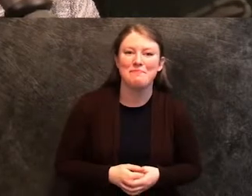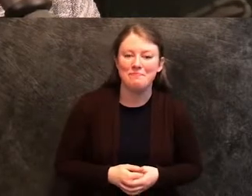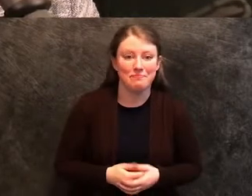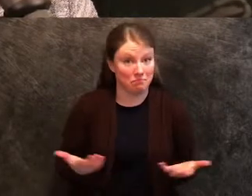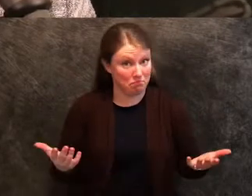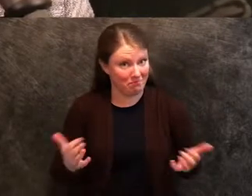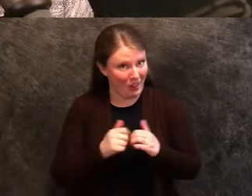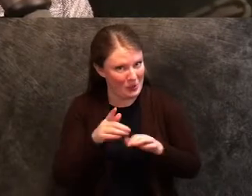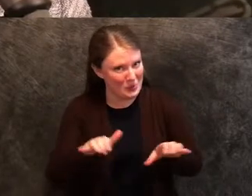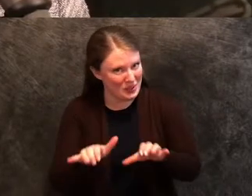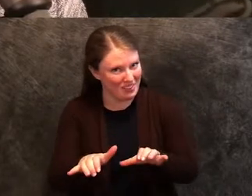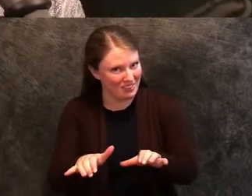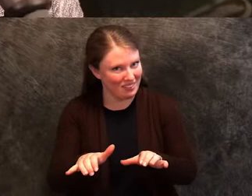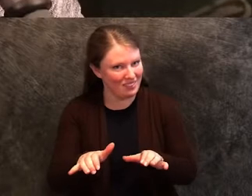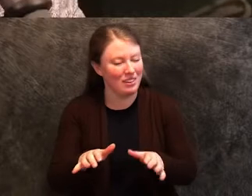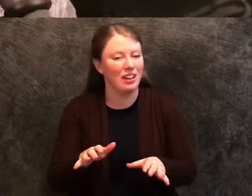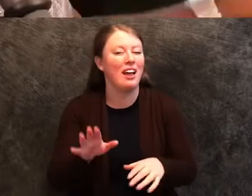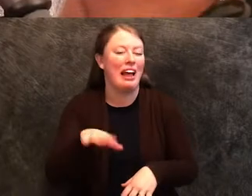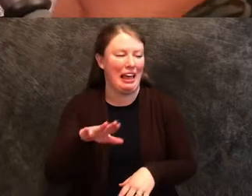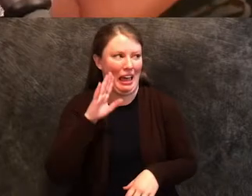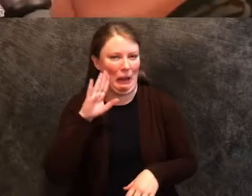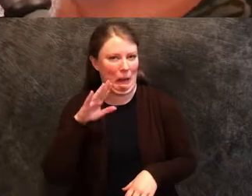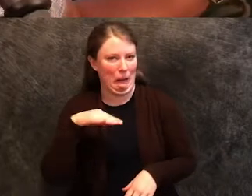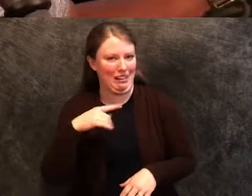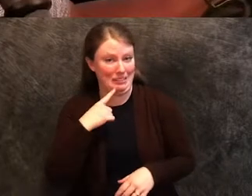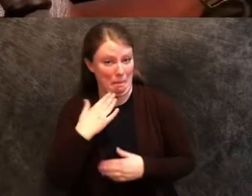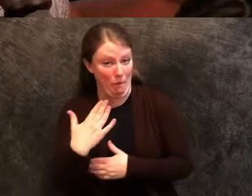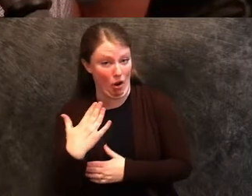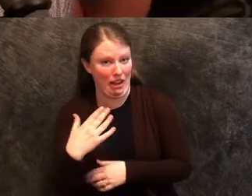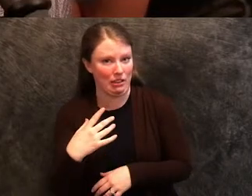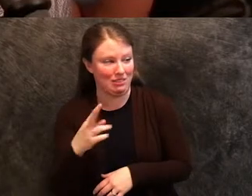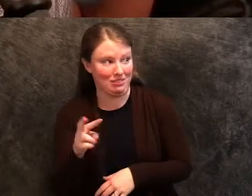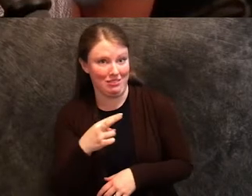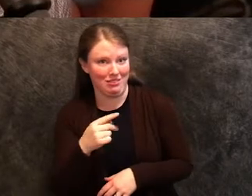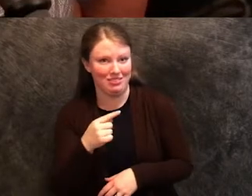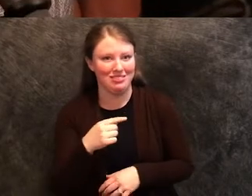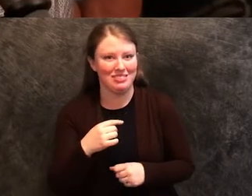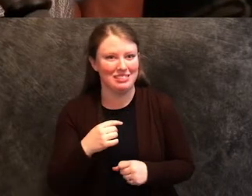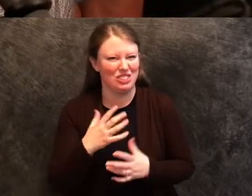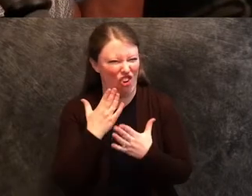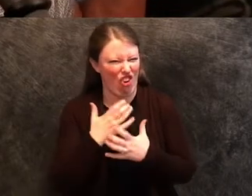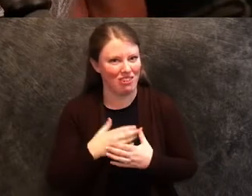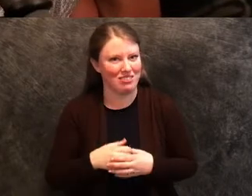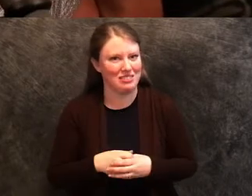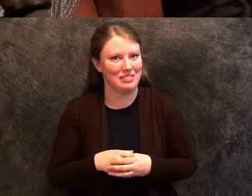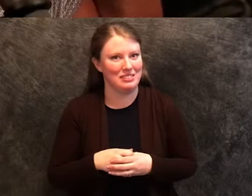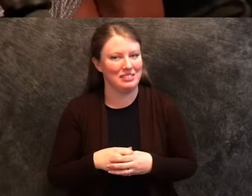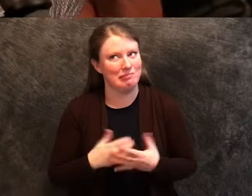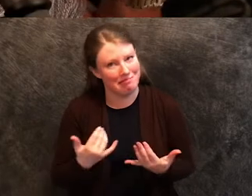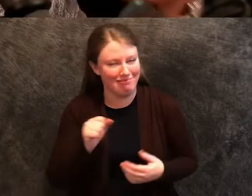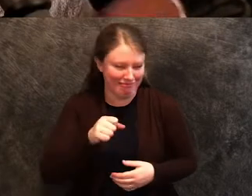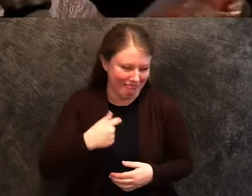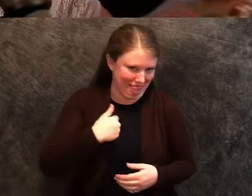How y'all doing this morning? Okay, all right. Yeah, I know. You probably see outside a little bit and it's dark, but it's nighttime